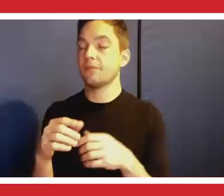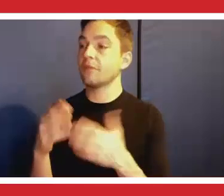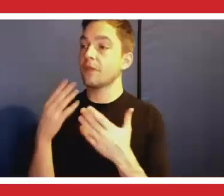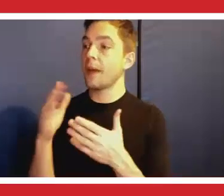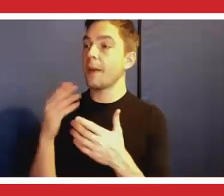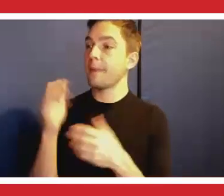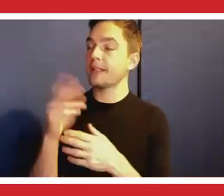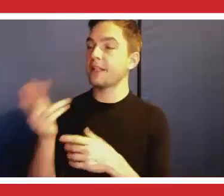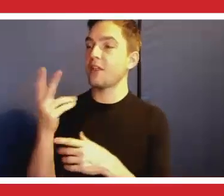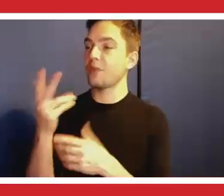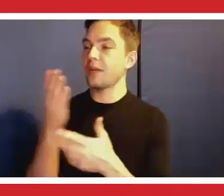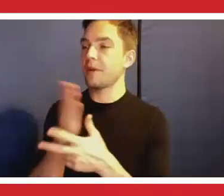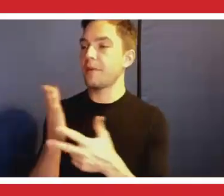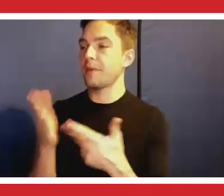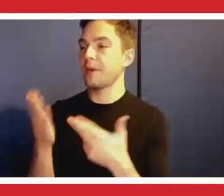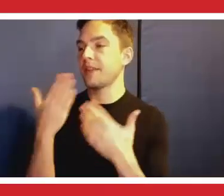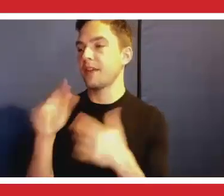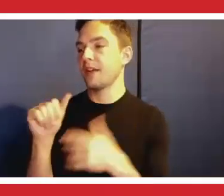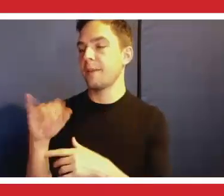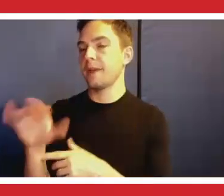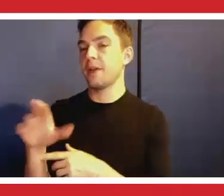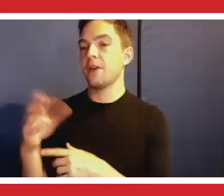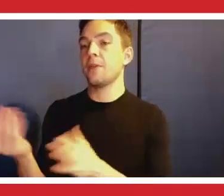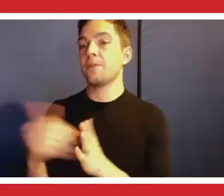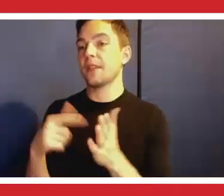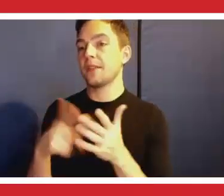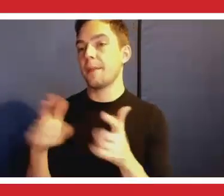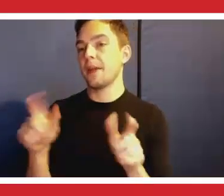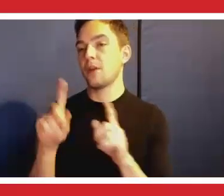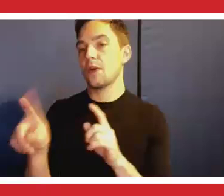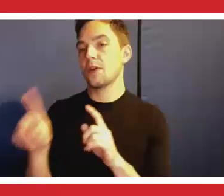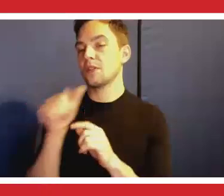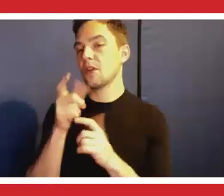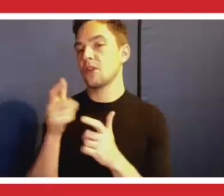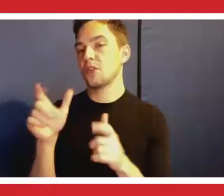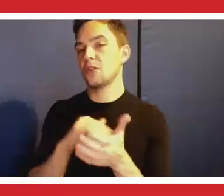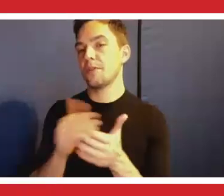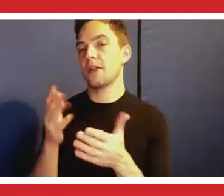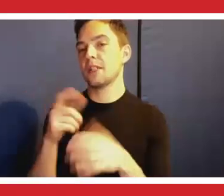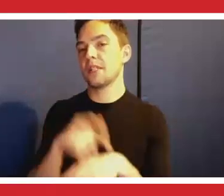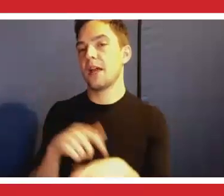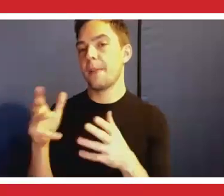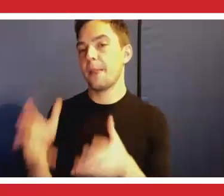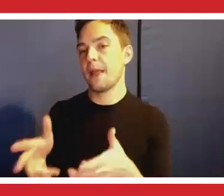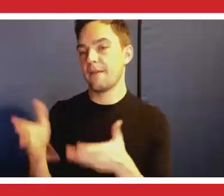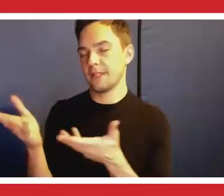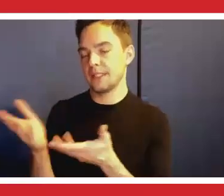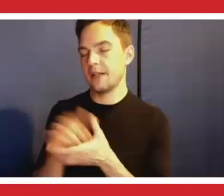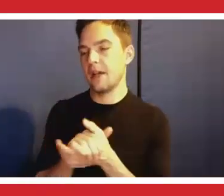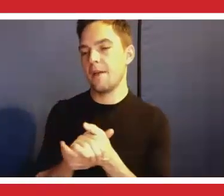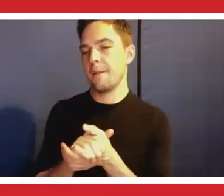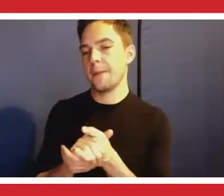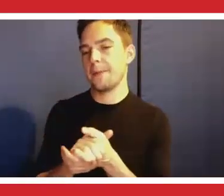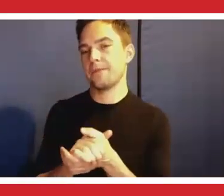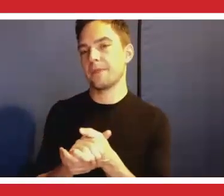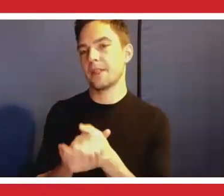Ania. I want to ask this is a very big question with not a huge amount of time left, but it has been